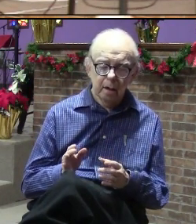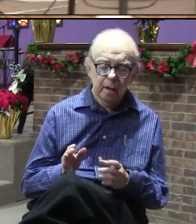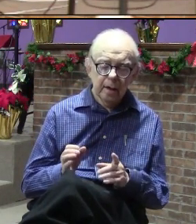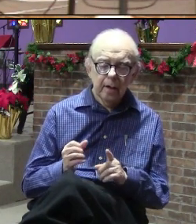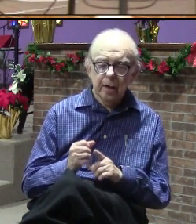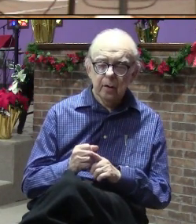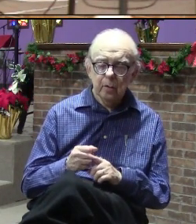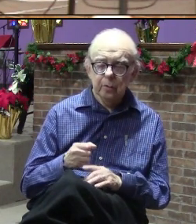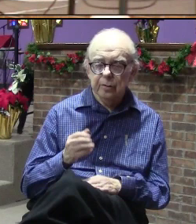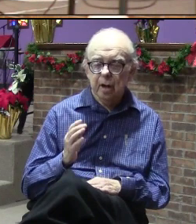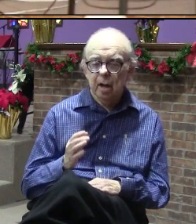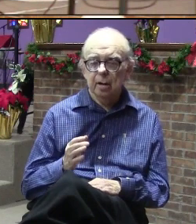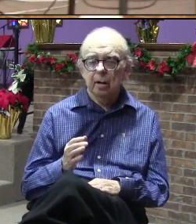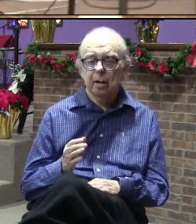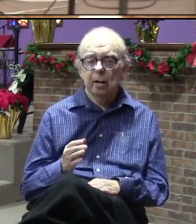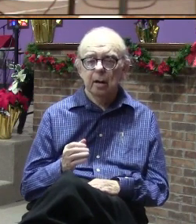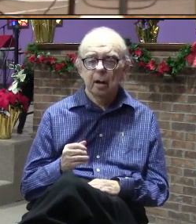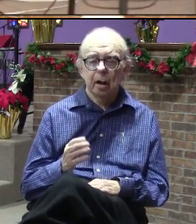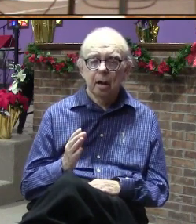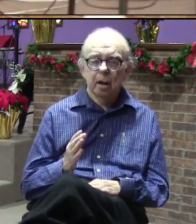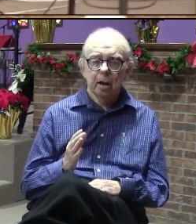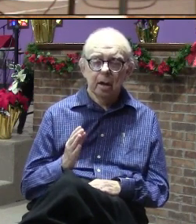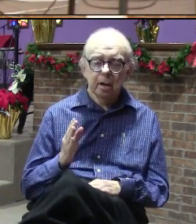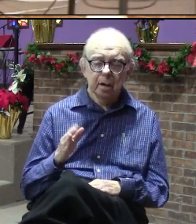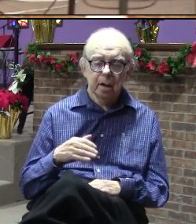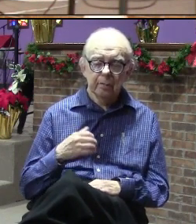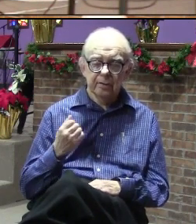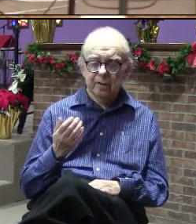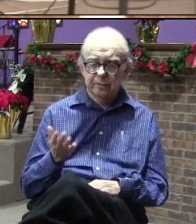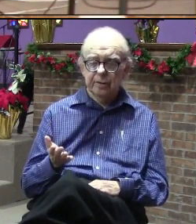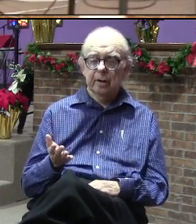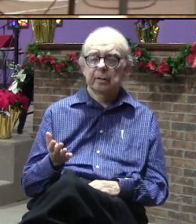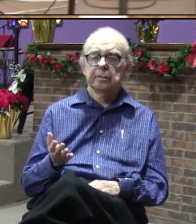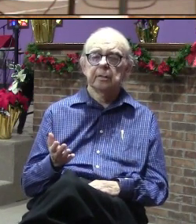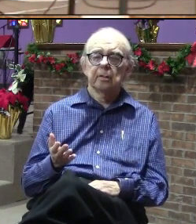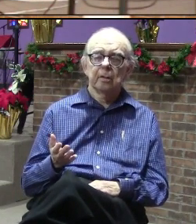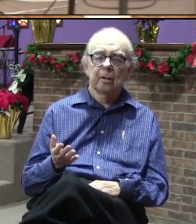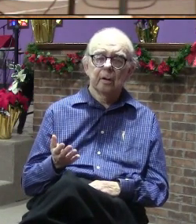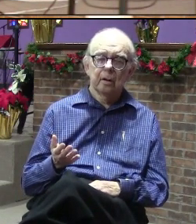God, where God resides and God lives,